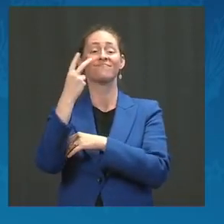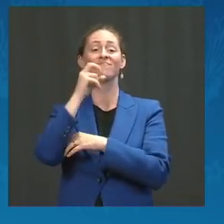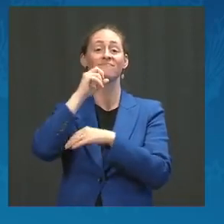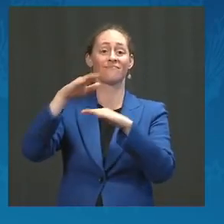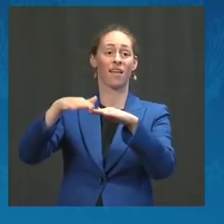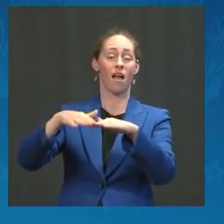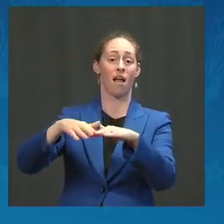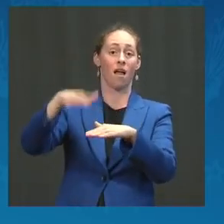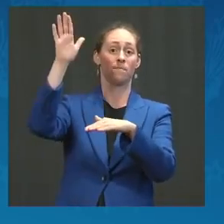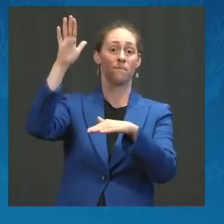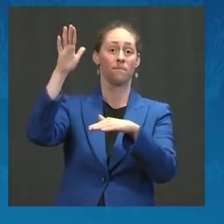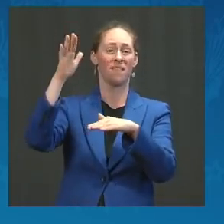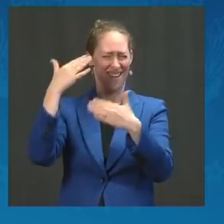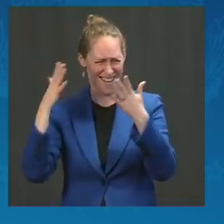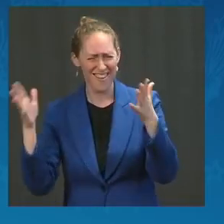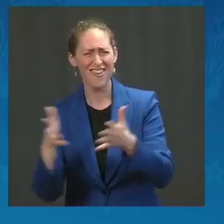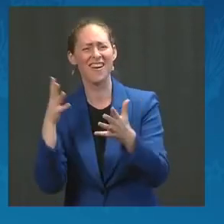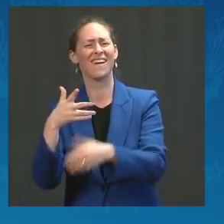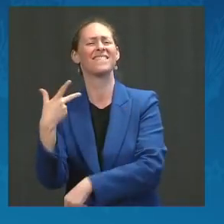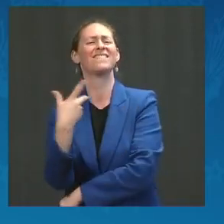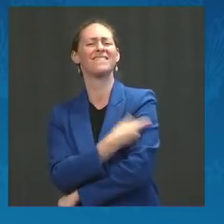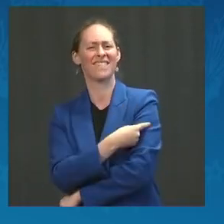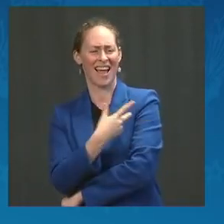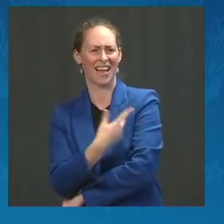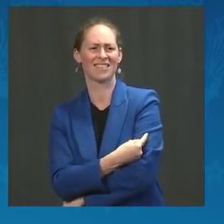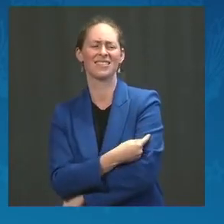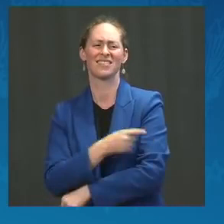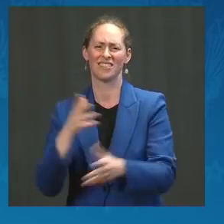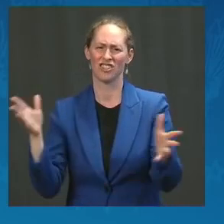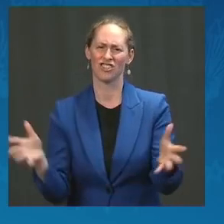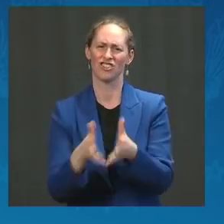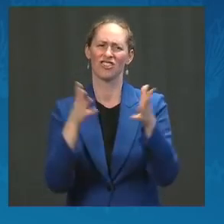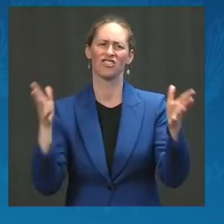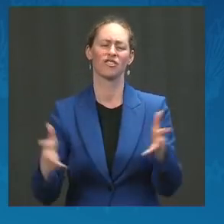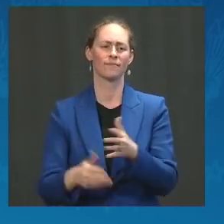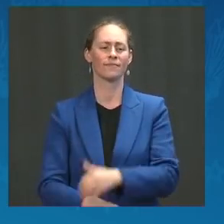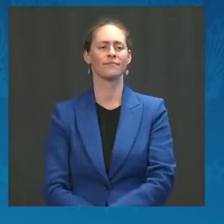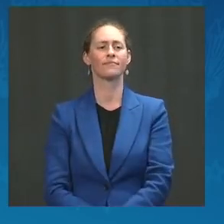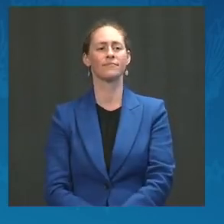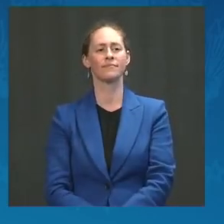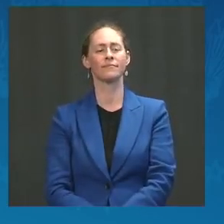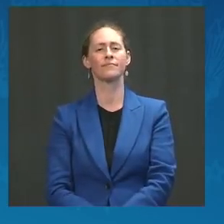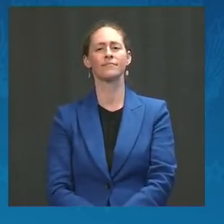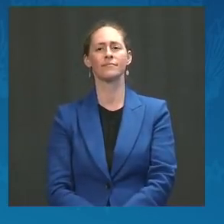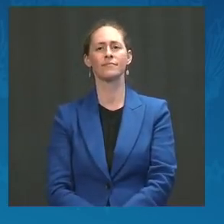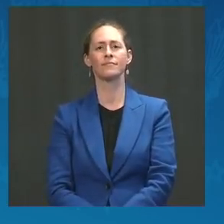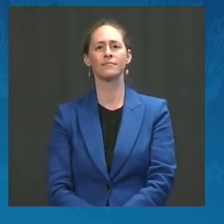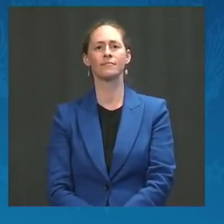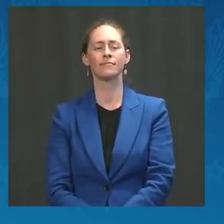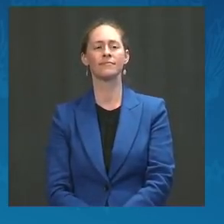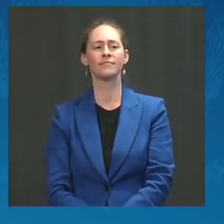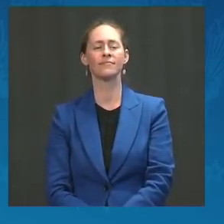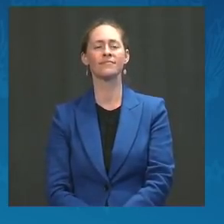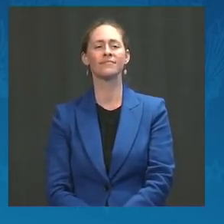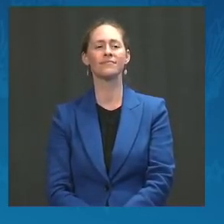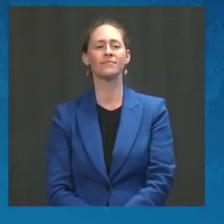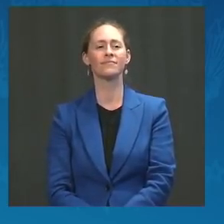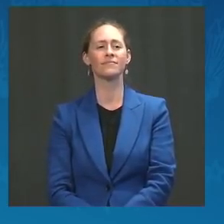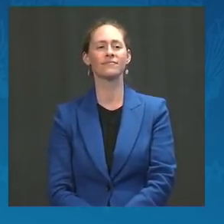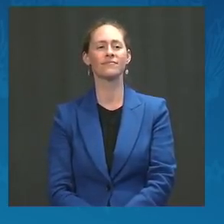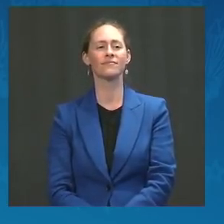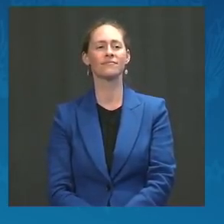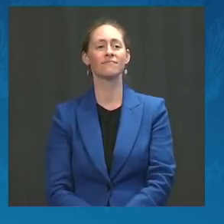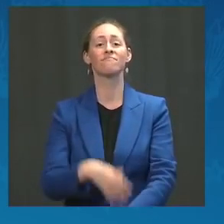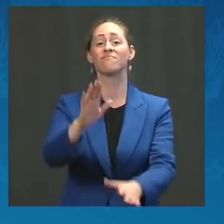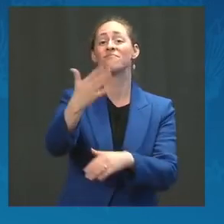cleared. In the past week, the good news, we've seen the average number of 12 to 17-year-olds getting